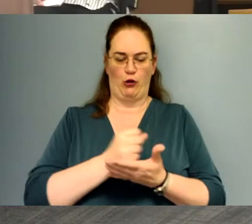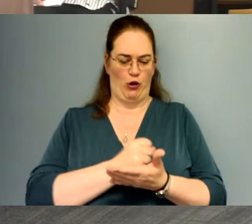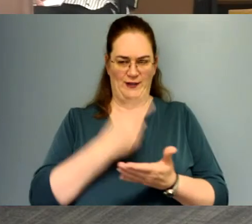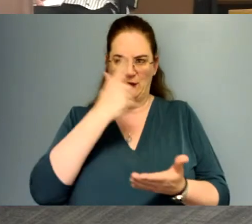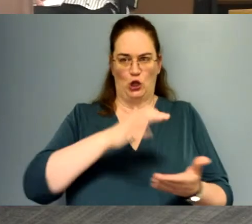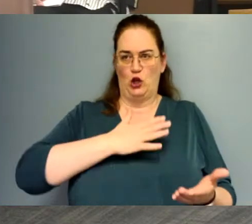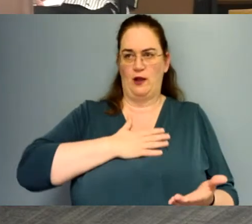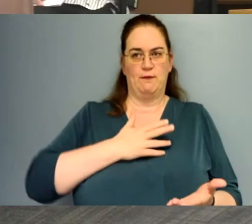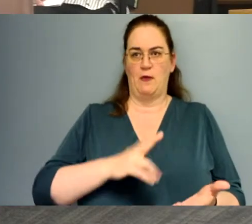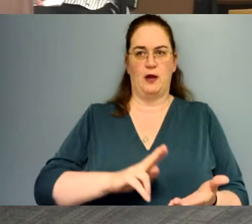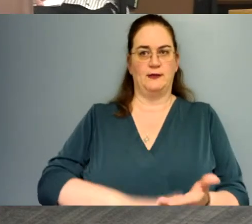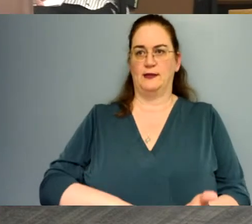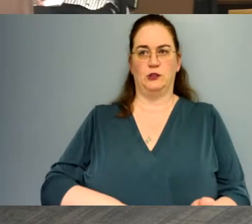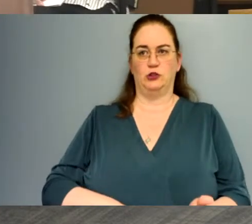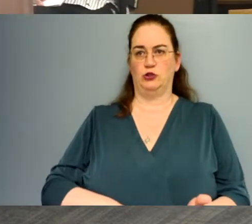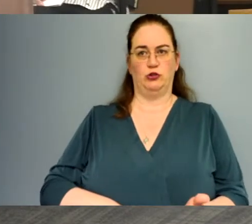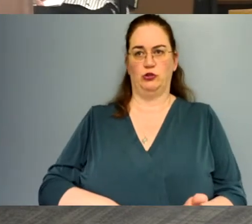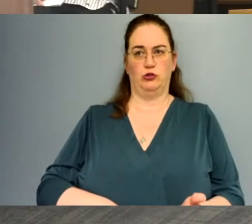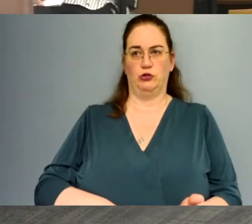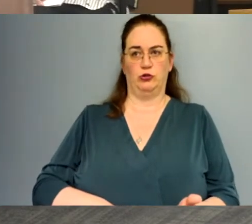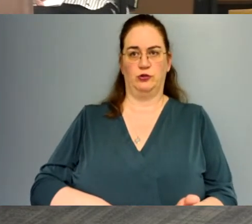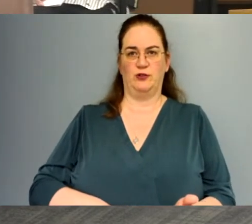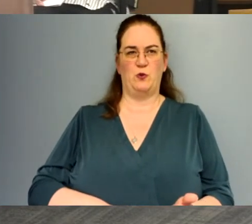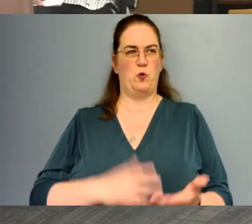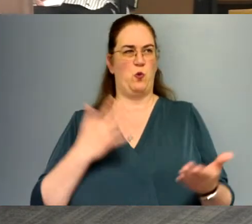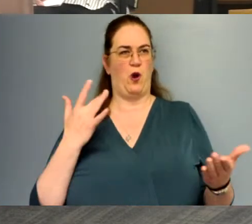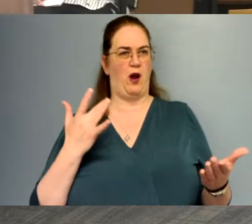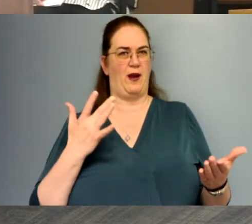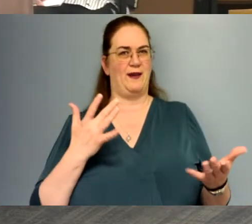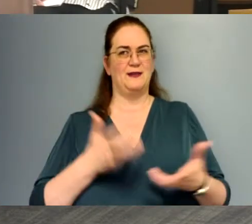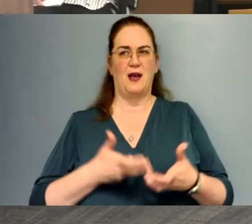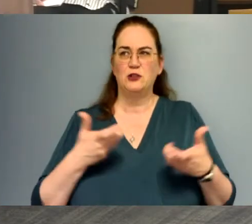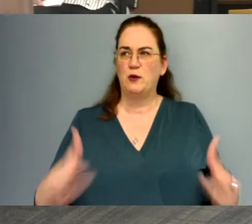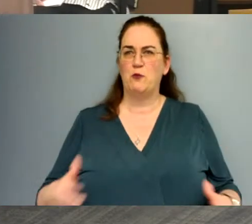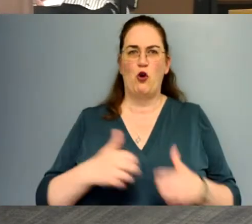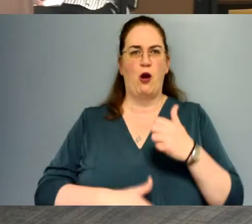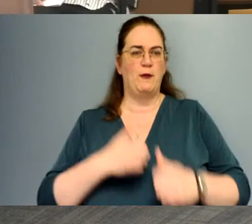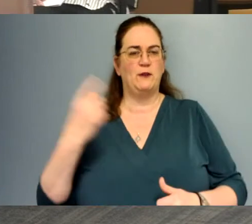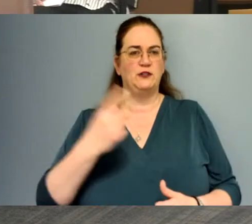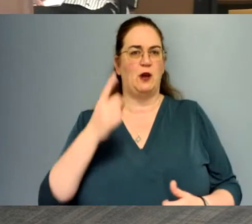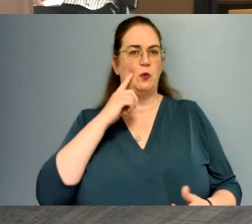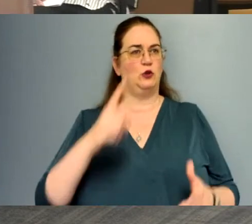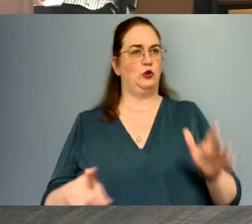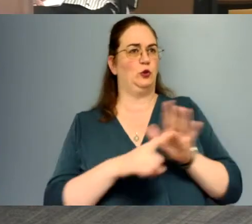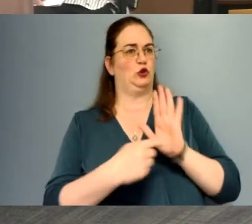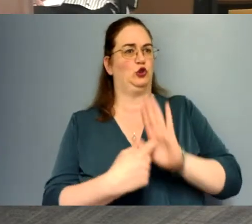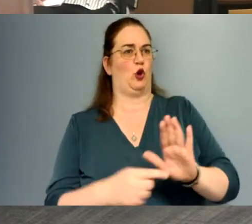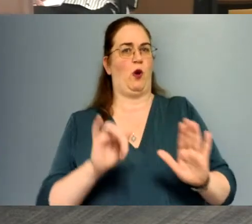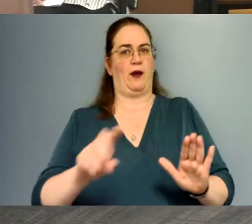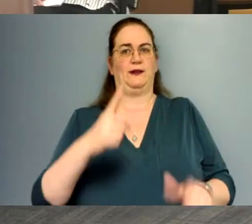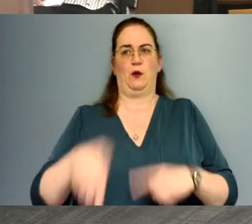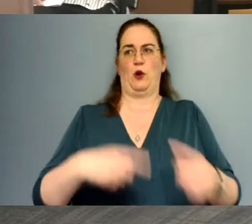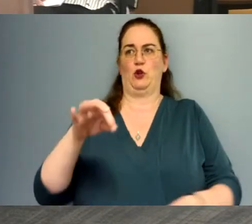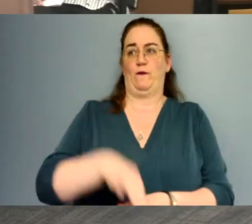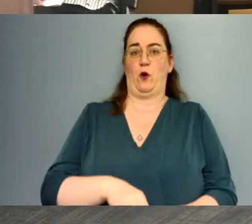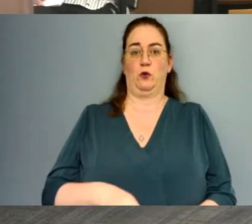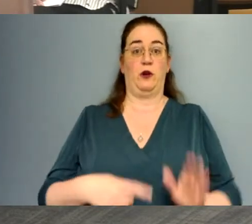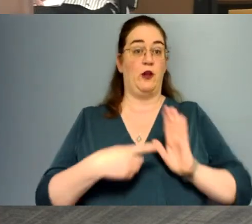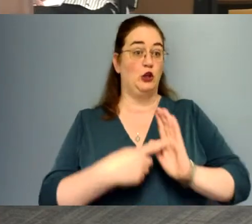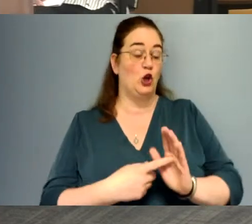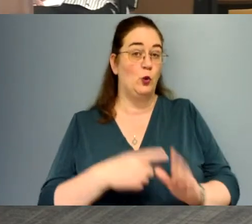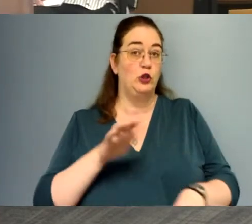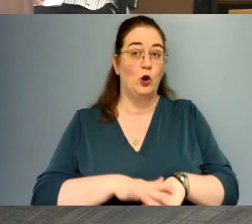look like my really good one. Why is it such a problem for somebody to show ID when they vote? They show it when they get